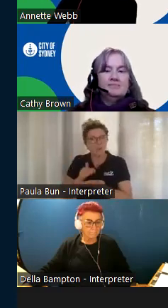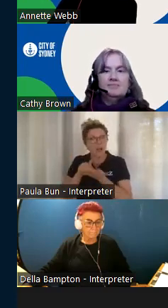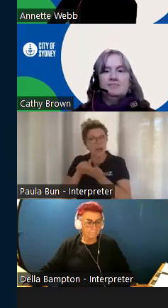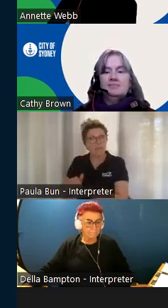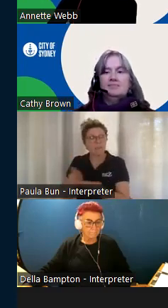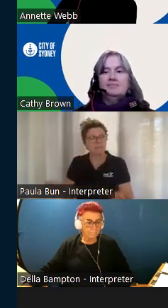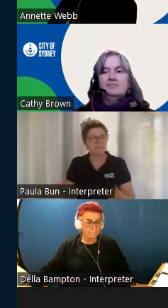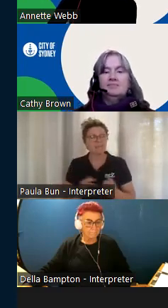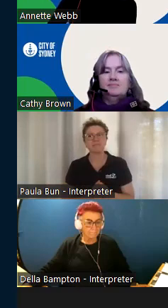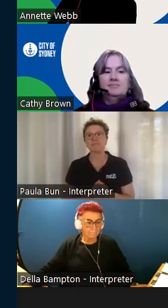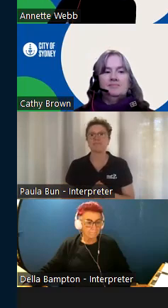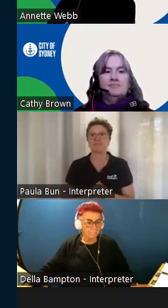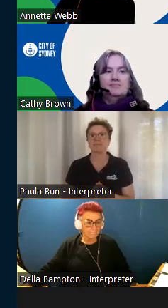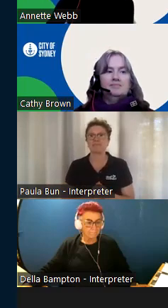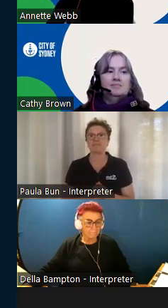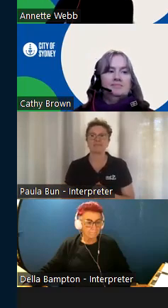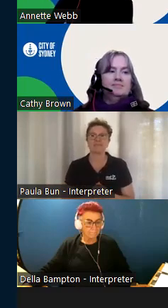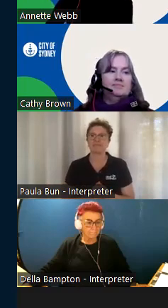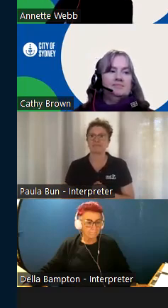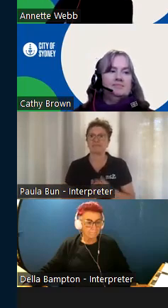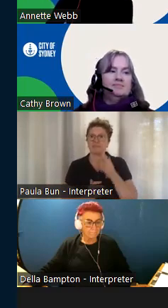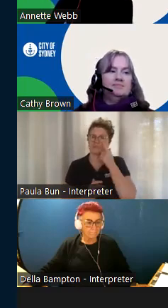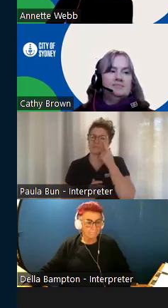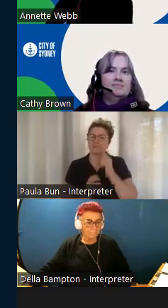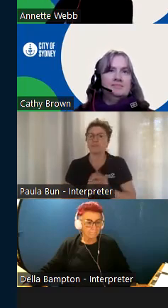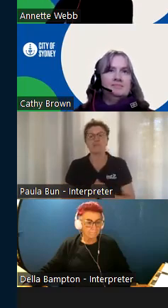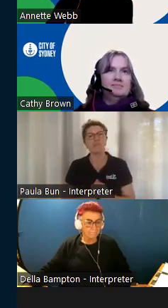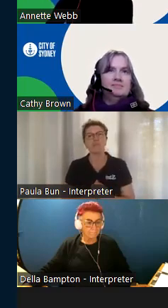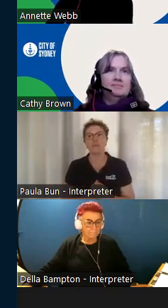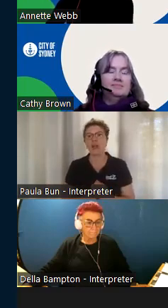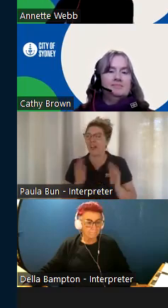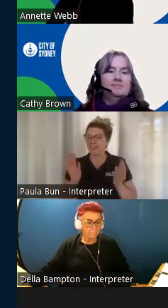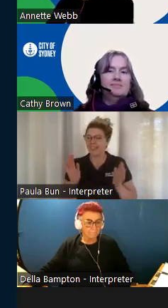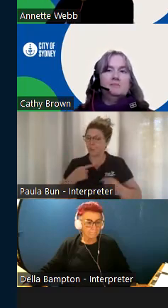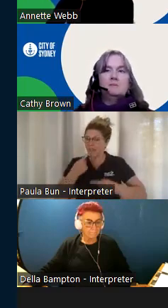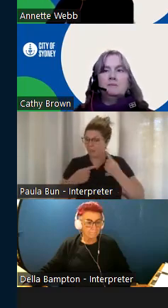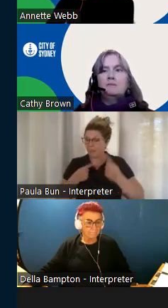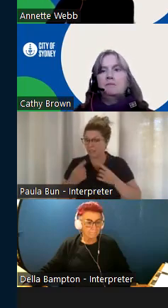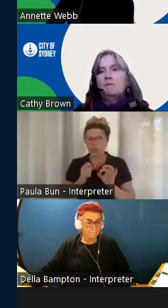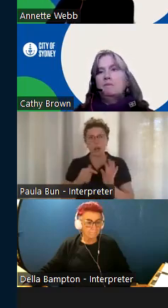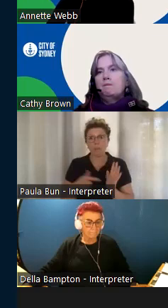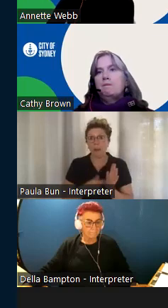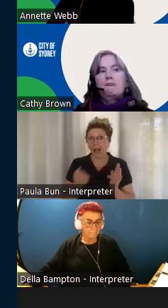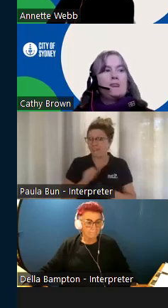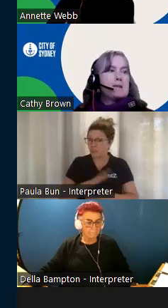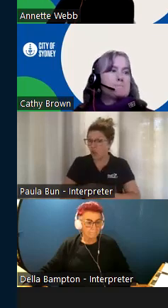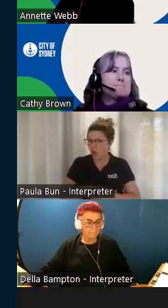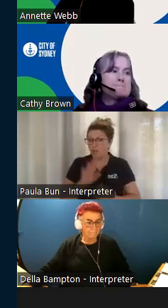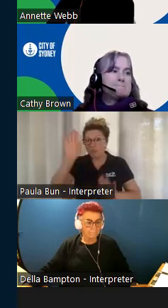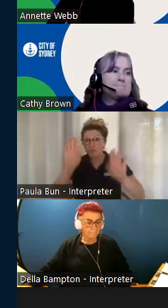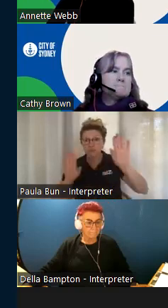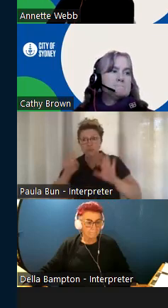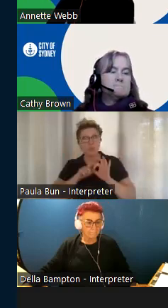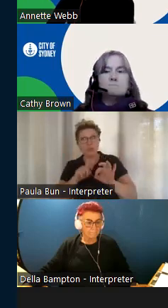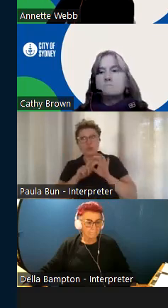So we've come to the end of the sort of formal presentation. We've got time now to take any